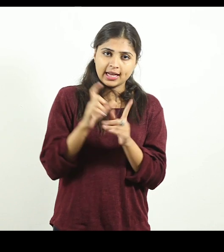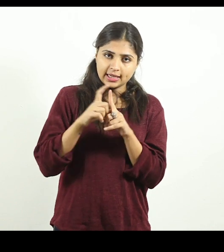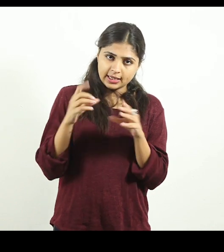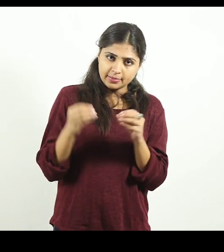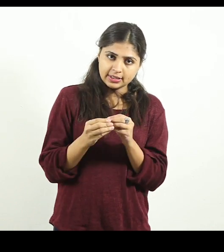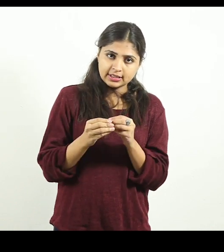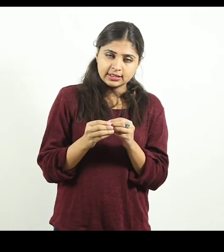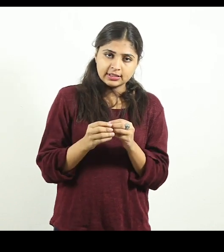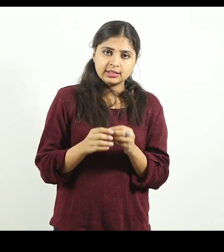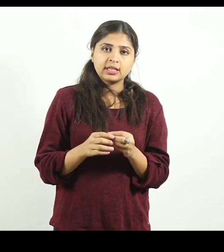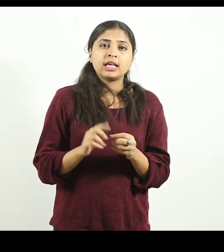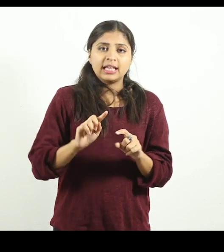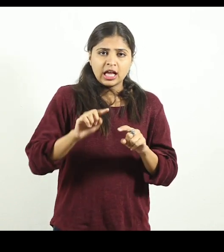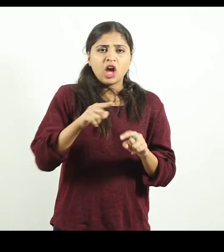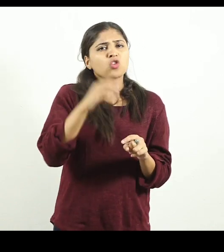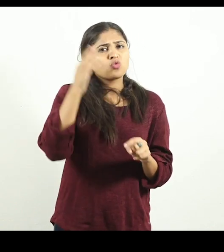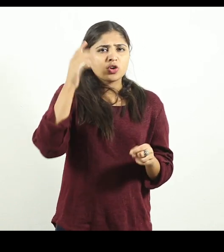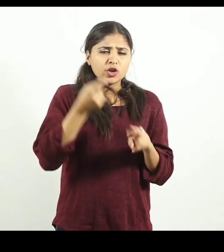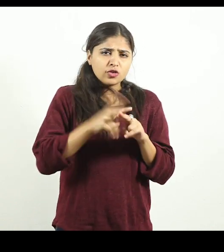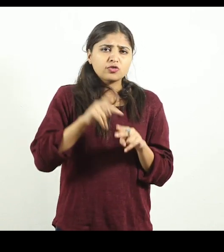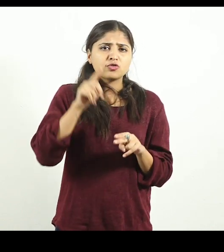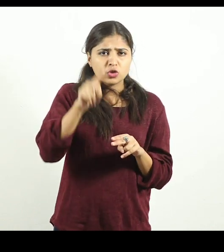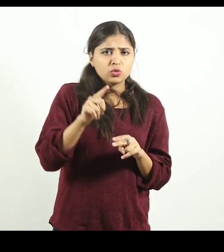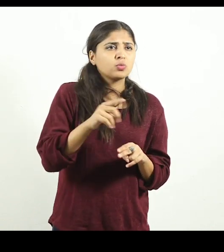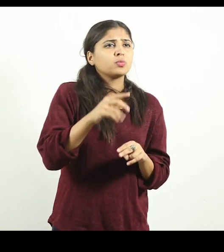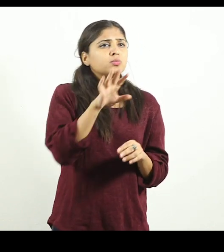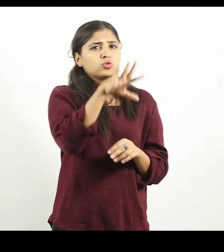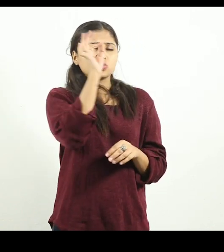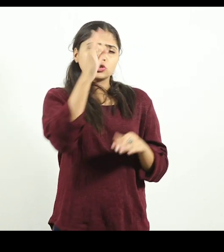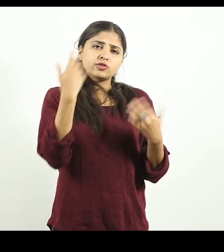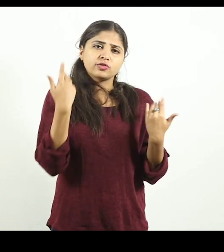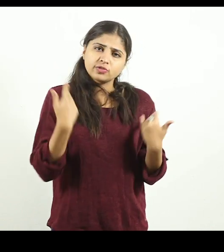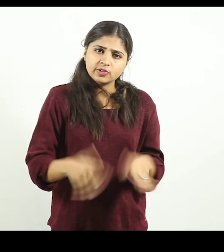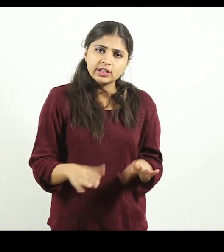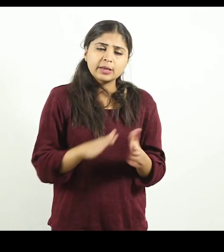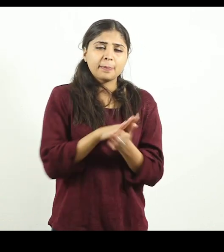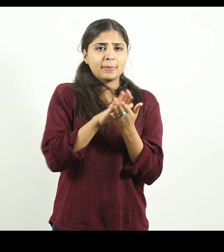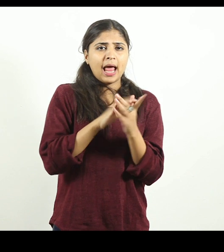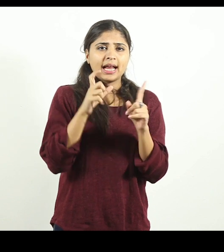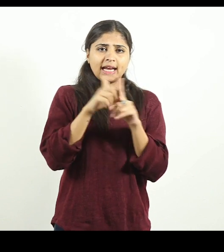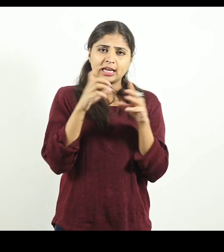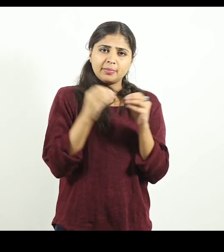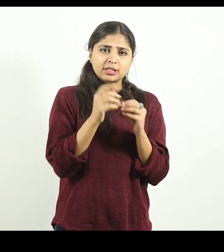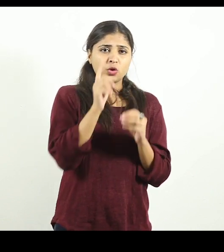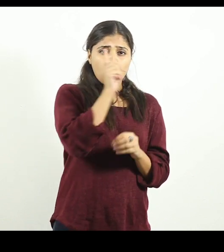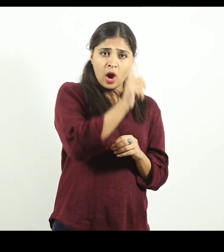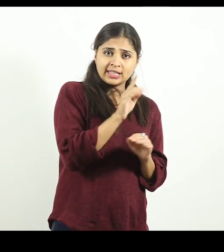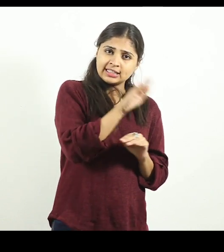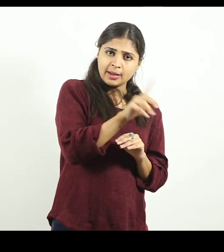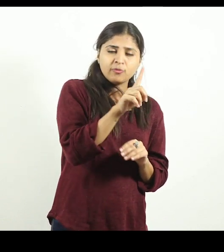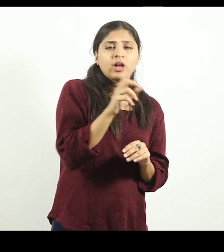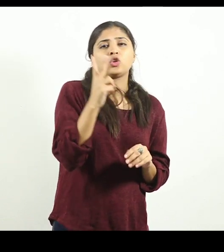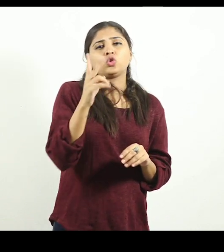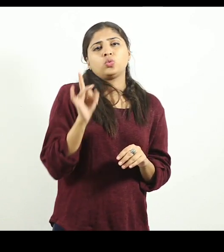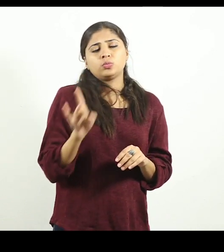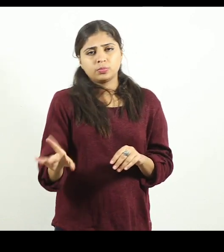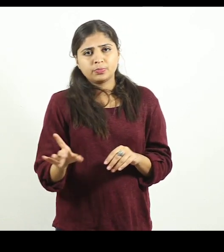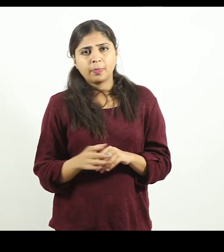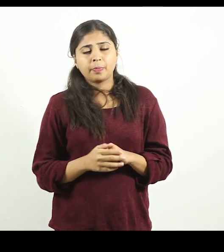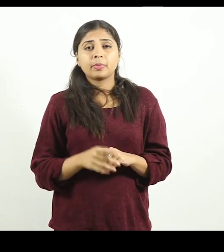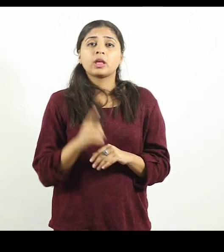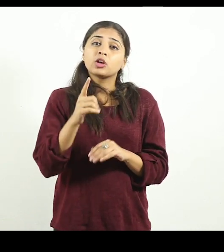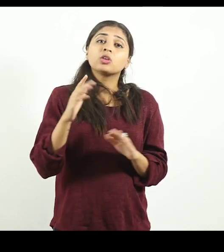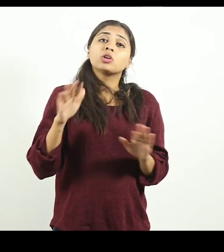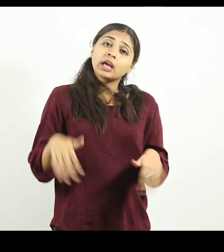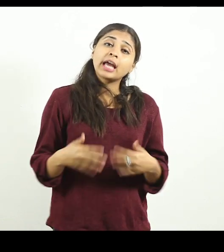Choose Blank Database. Skip this step if you already choose Blank Database at step 1. You also